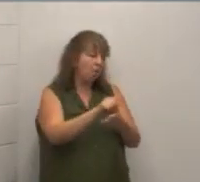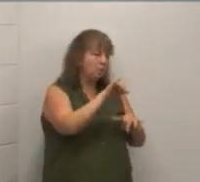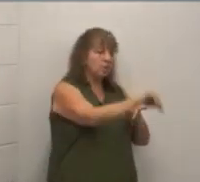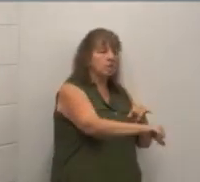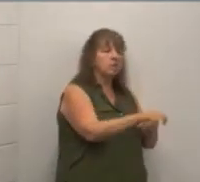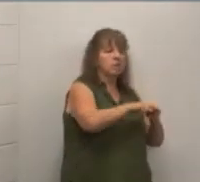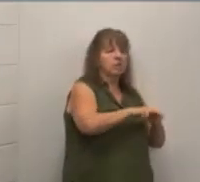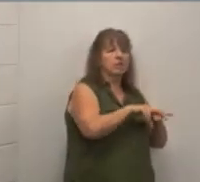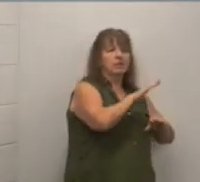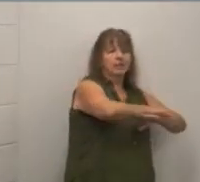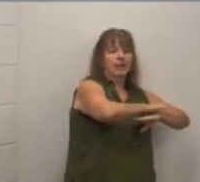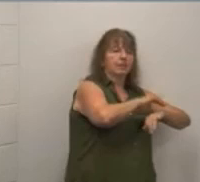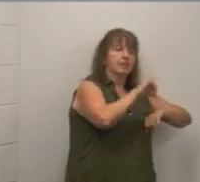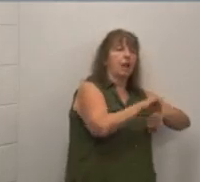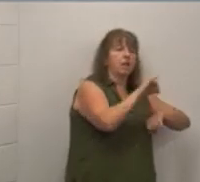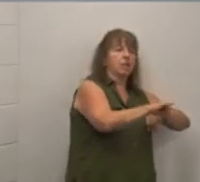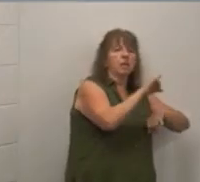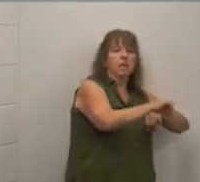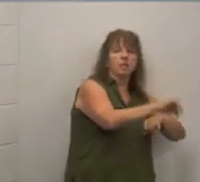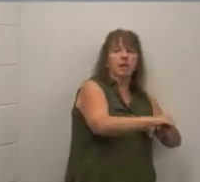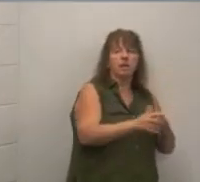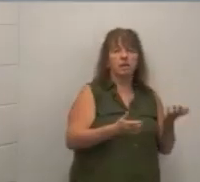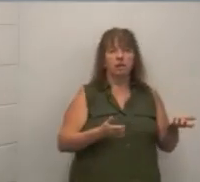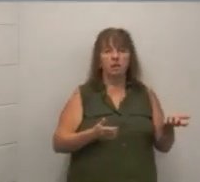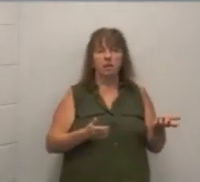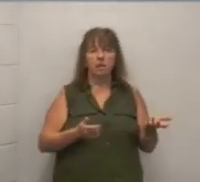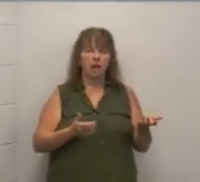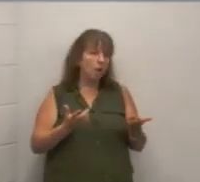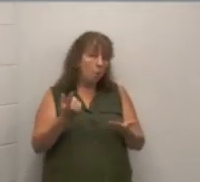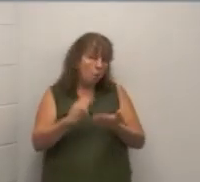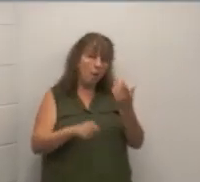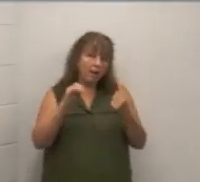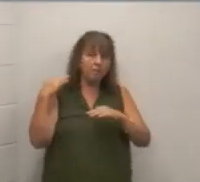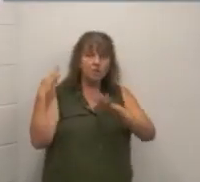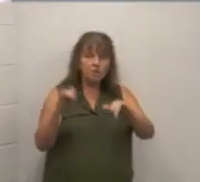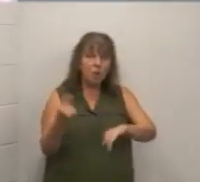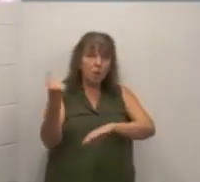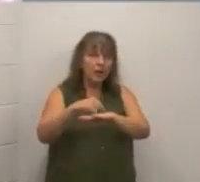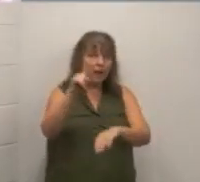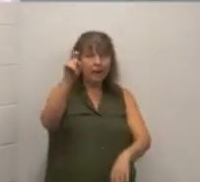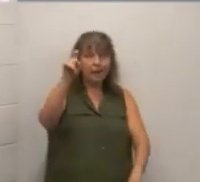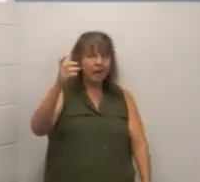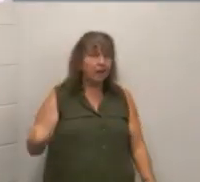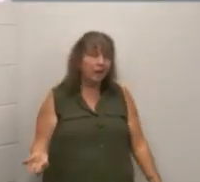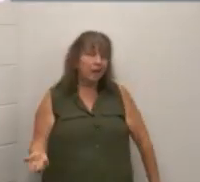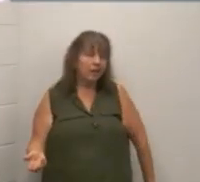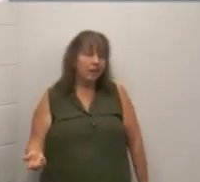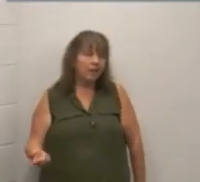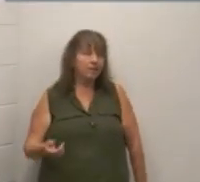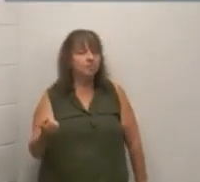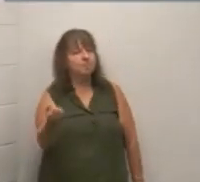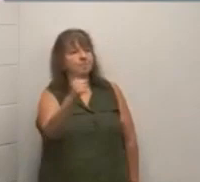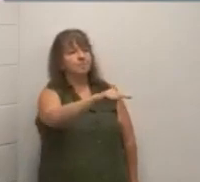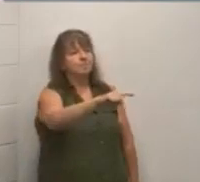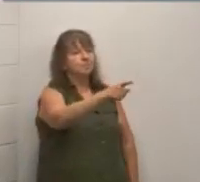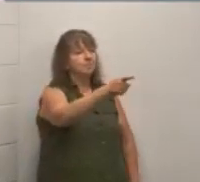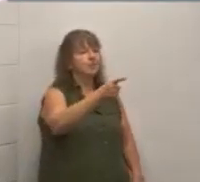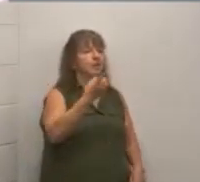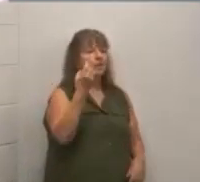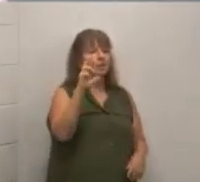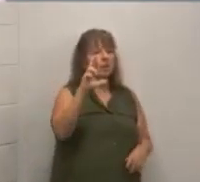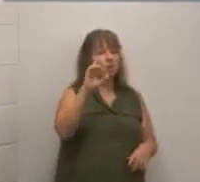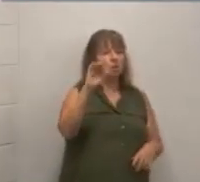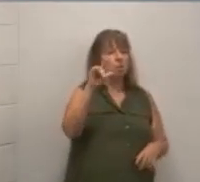day? How about during days with an inclement weather? Dr. Brogan, would you like to just start with maybe the first